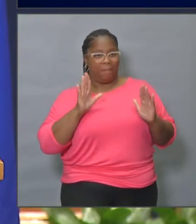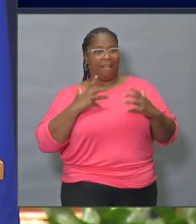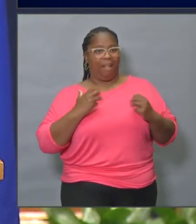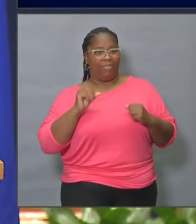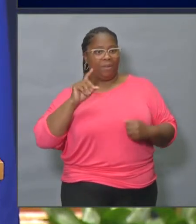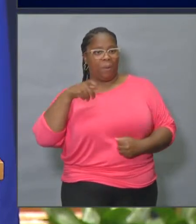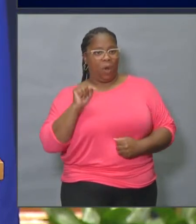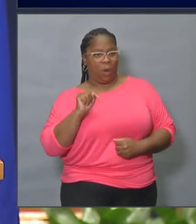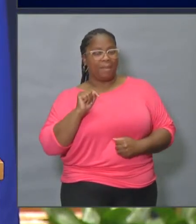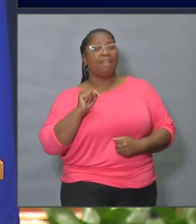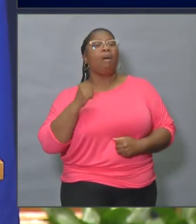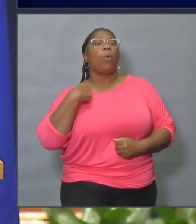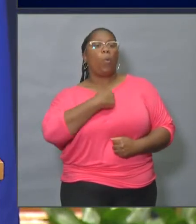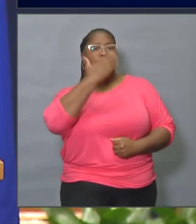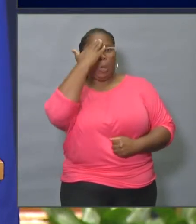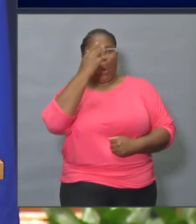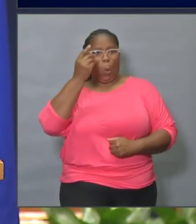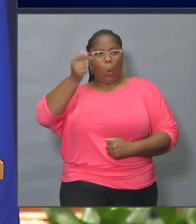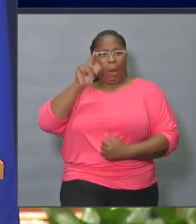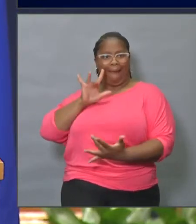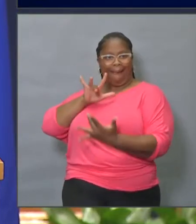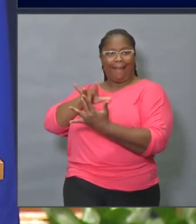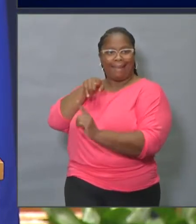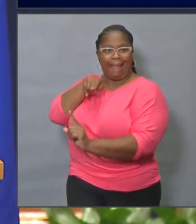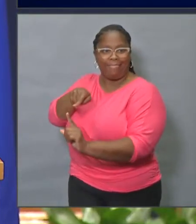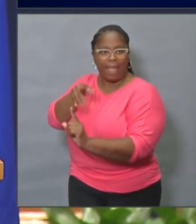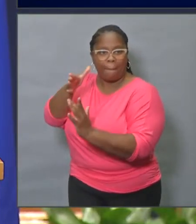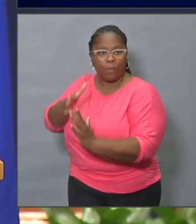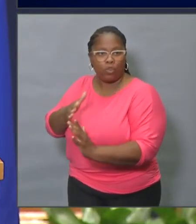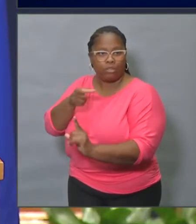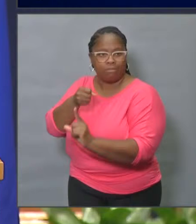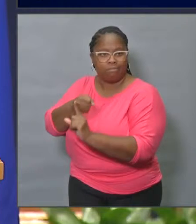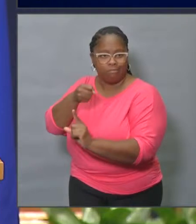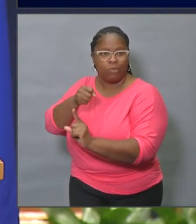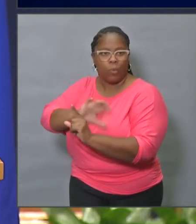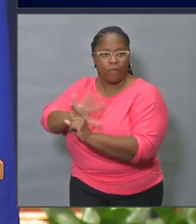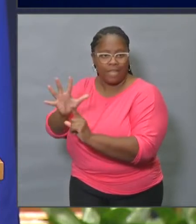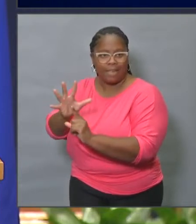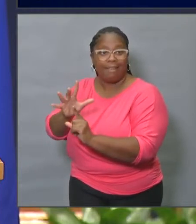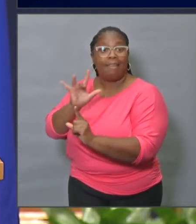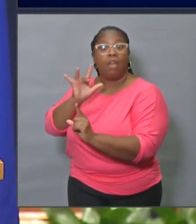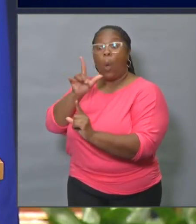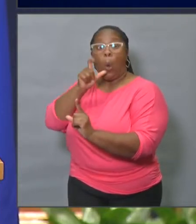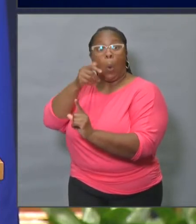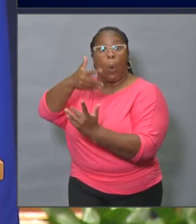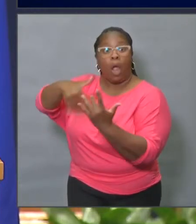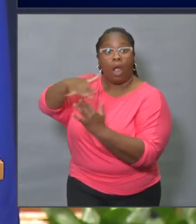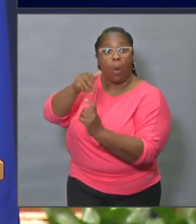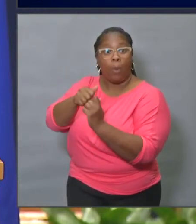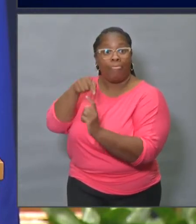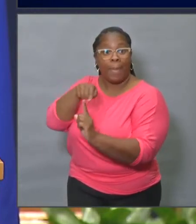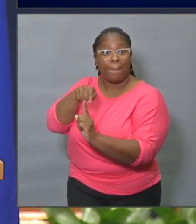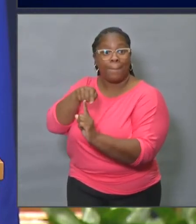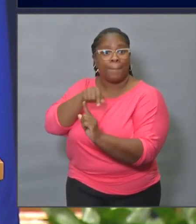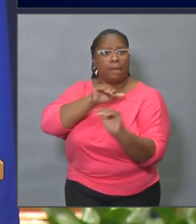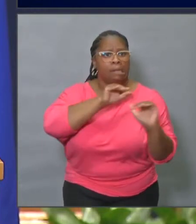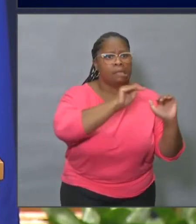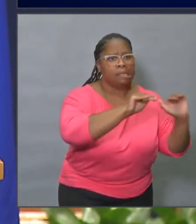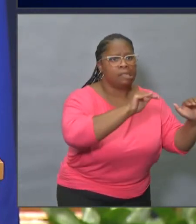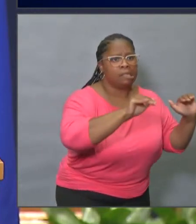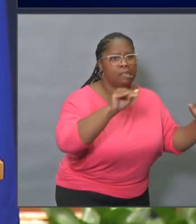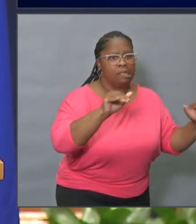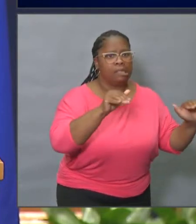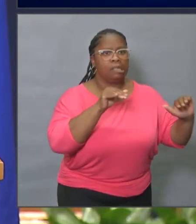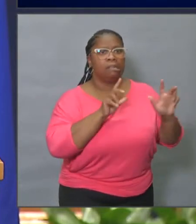them and all of their close contacts so that they stay out of circulation and cannot expose others in the